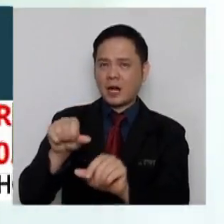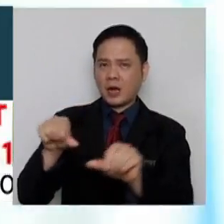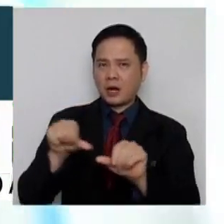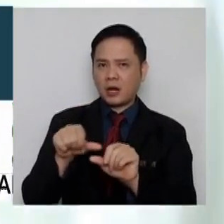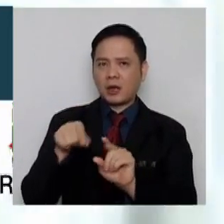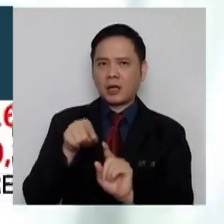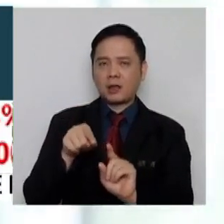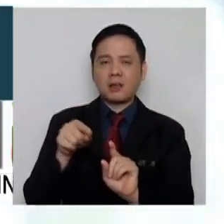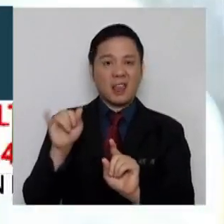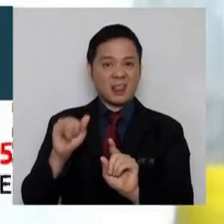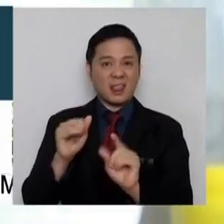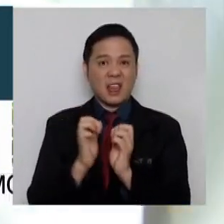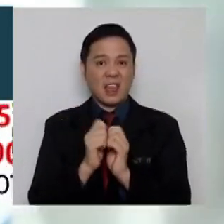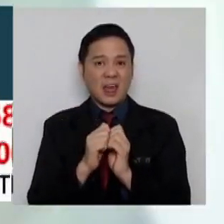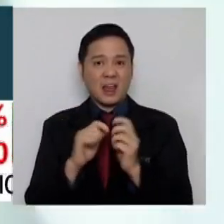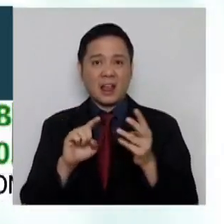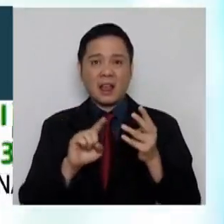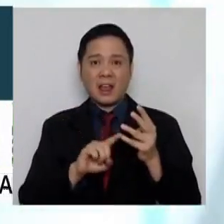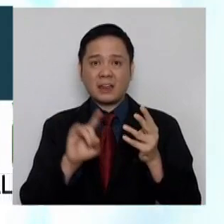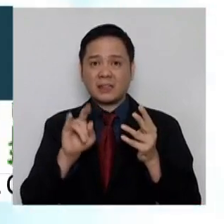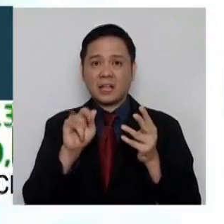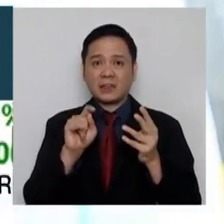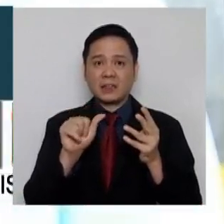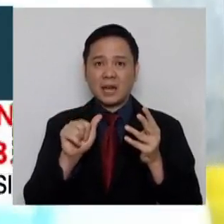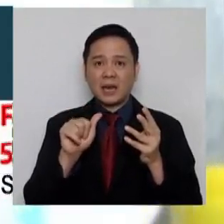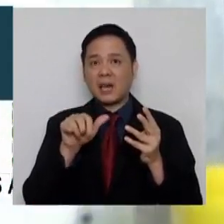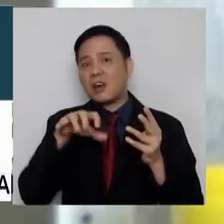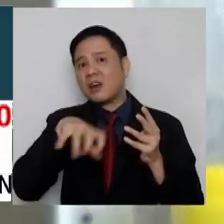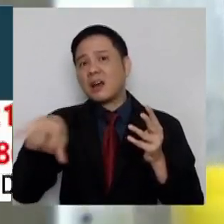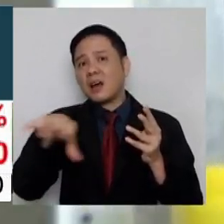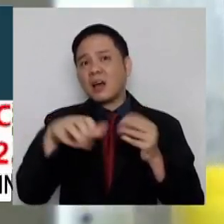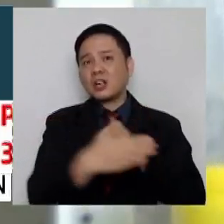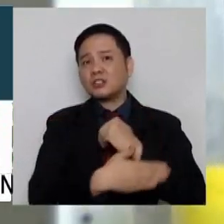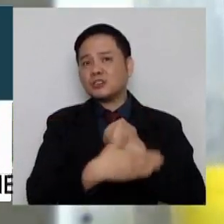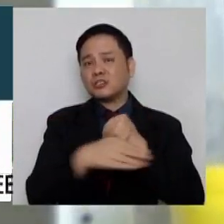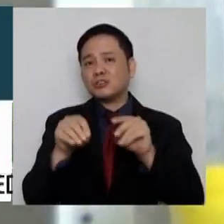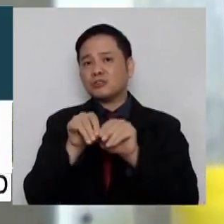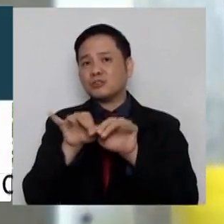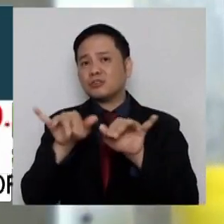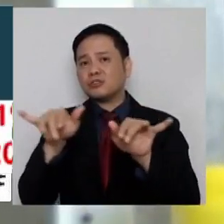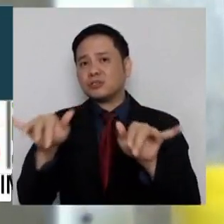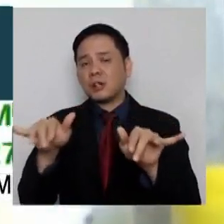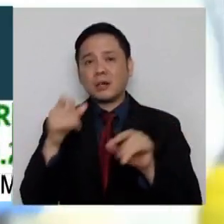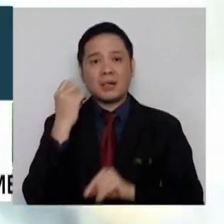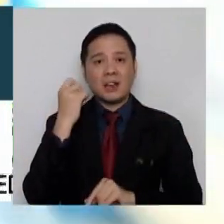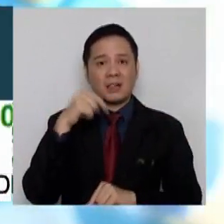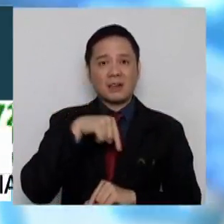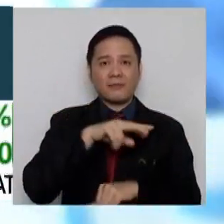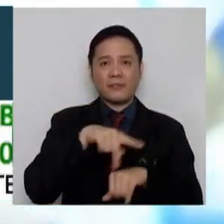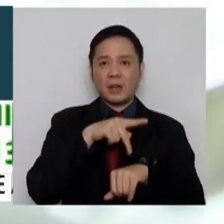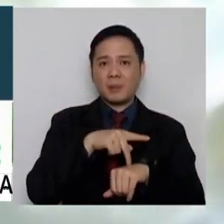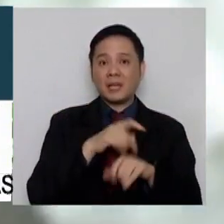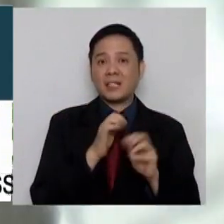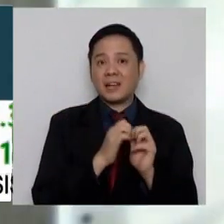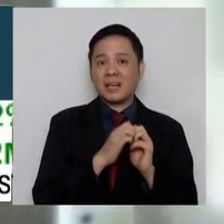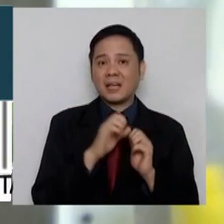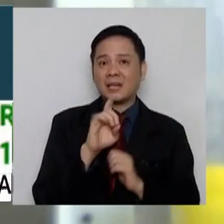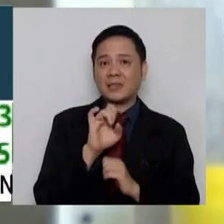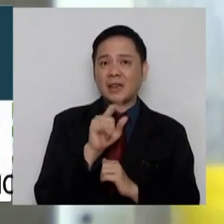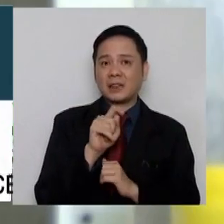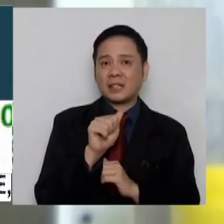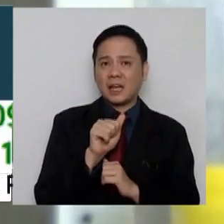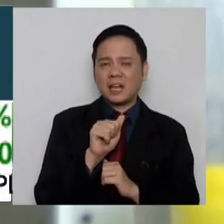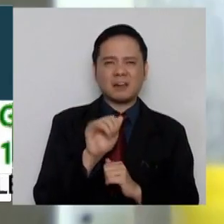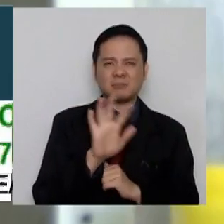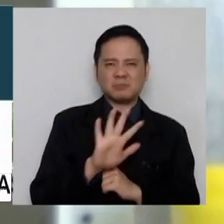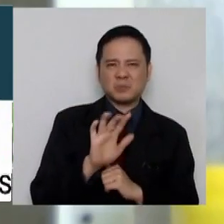other neighboring countries. But in the Philippines, the number of Delta variant cases has remained below, I guess, 20